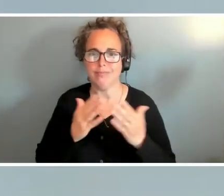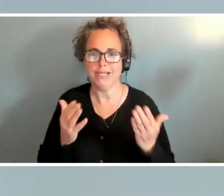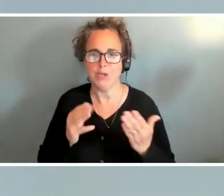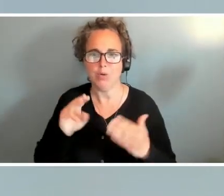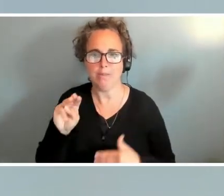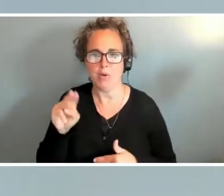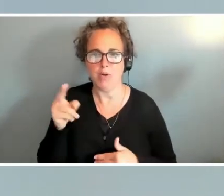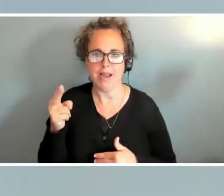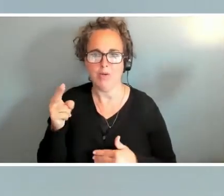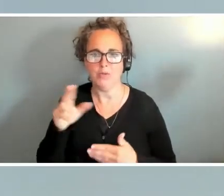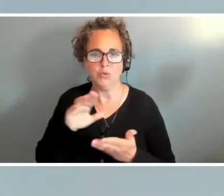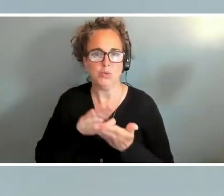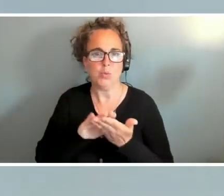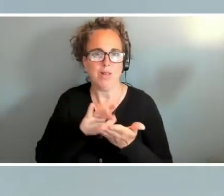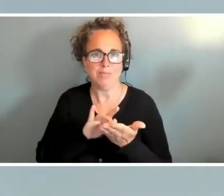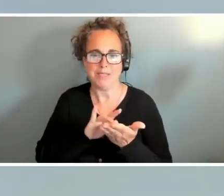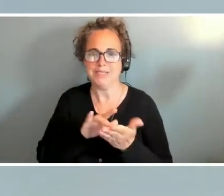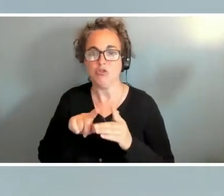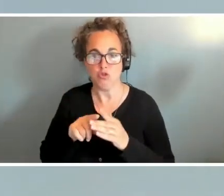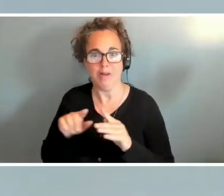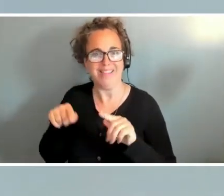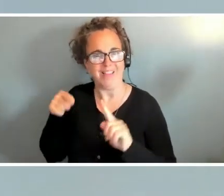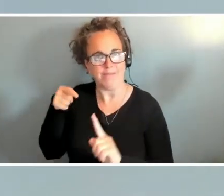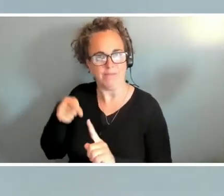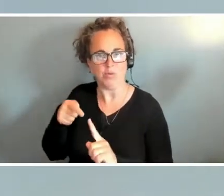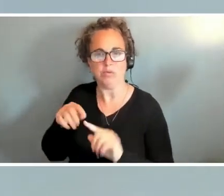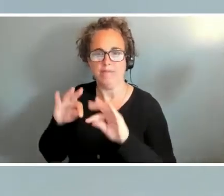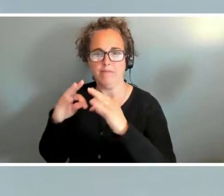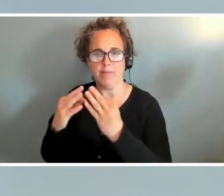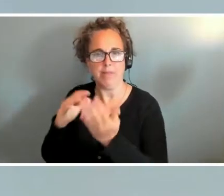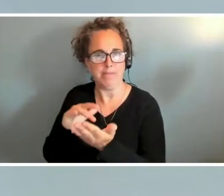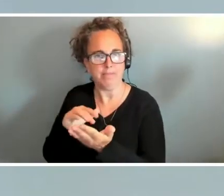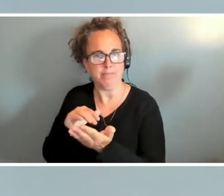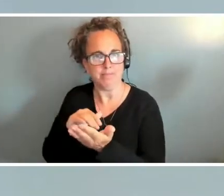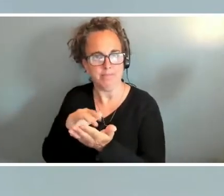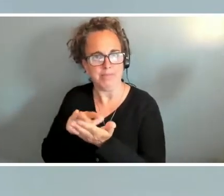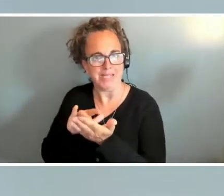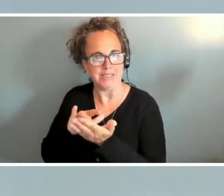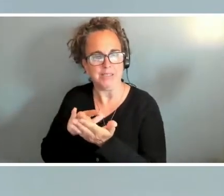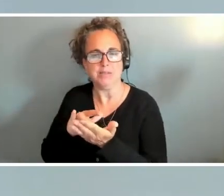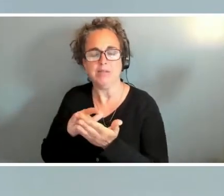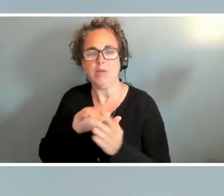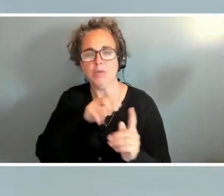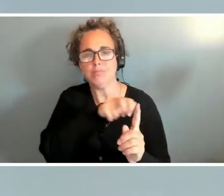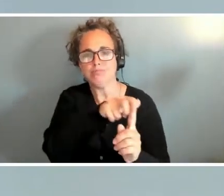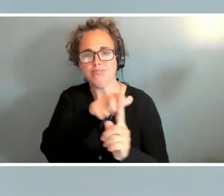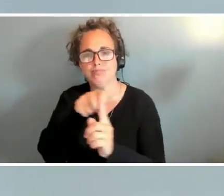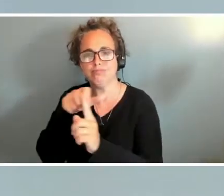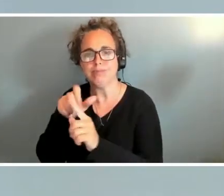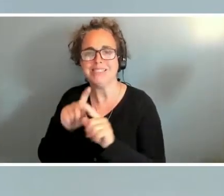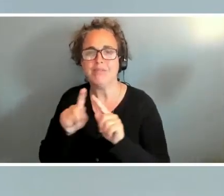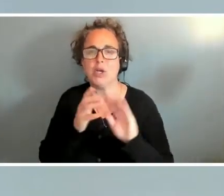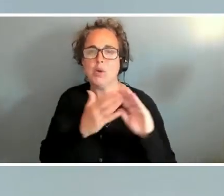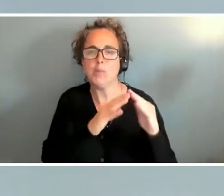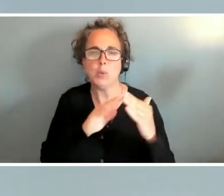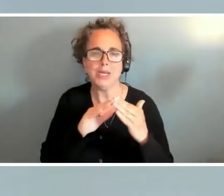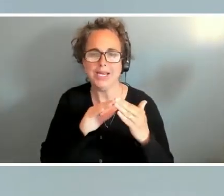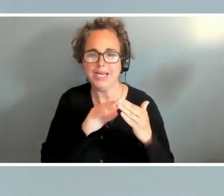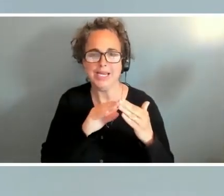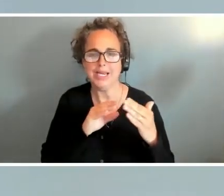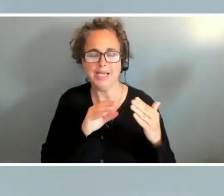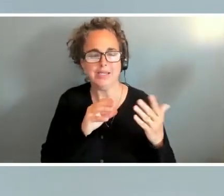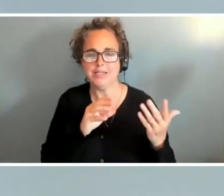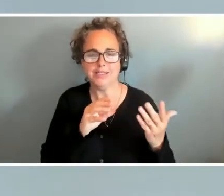the family medicine department, and we reached out to community preceptors because, as I said, we needed to find a farm